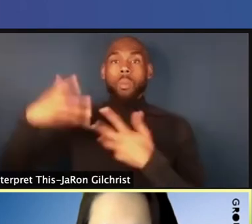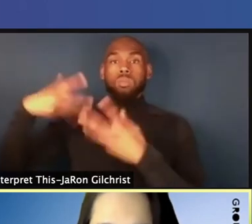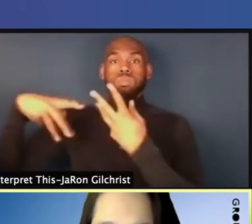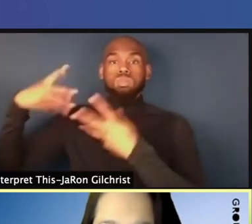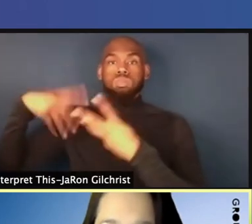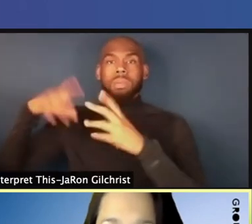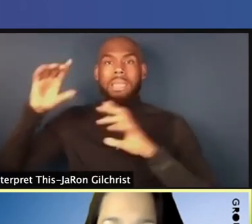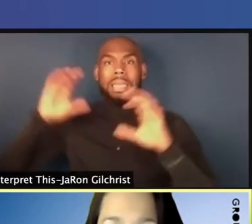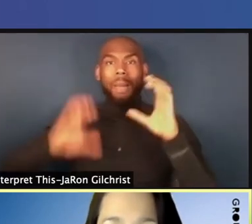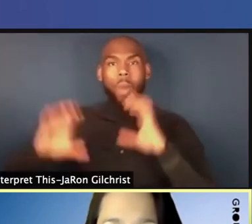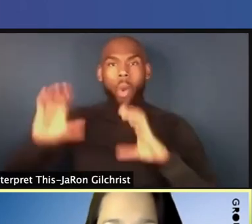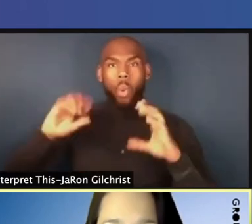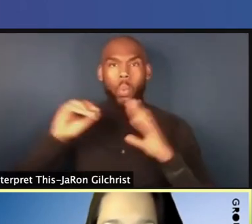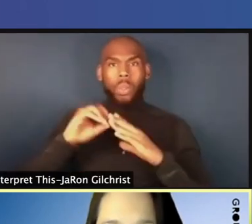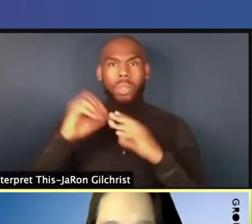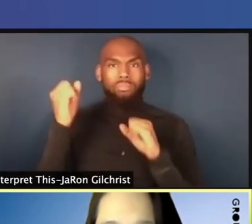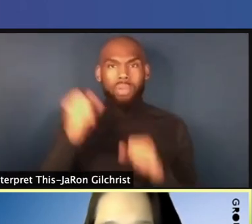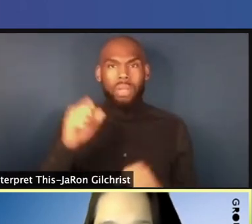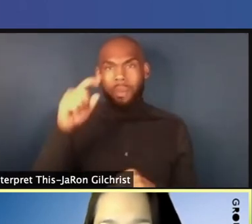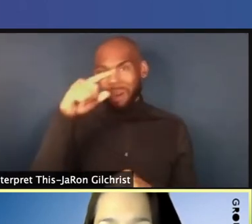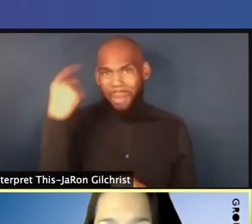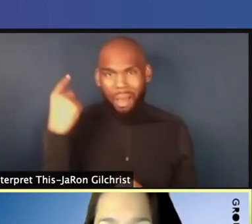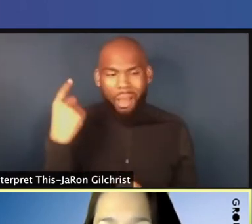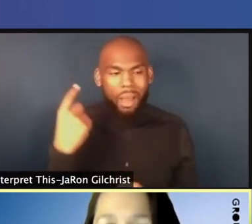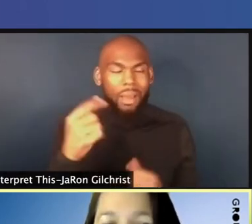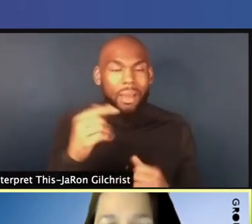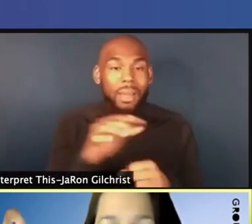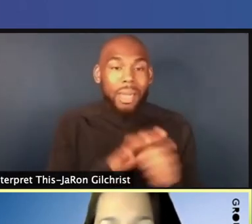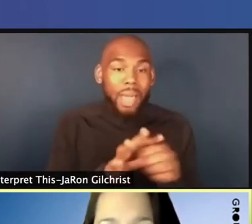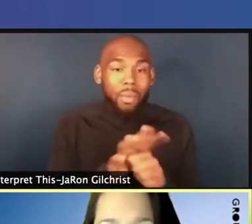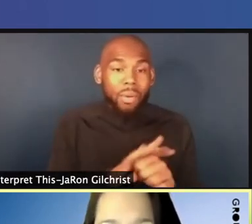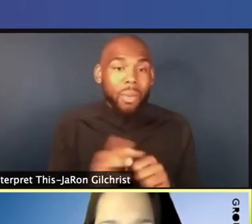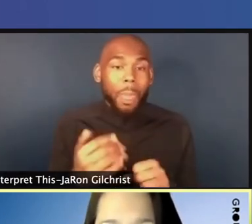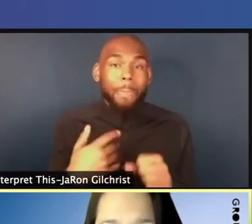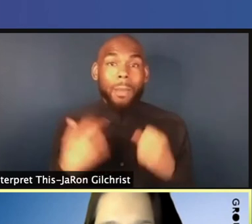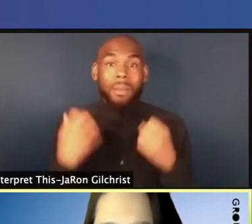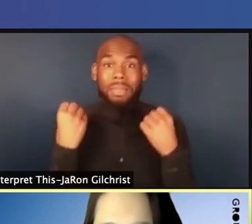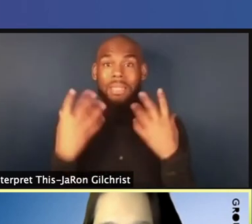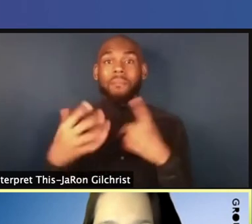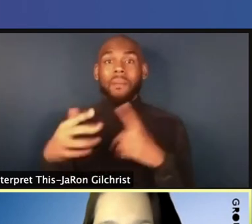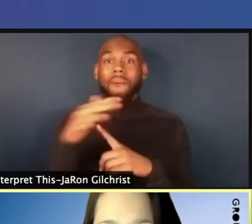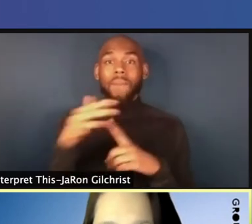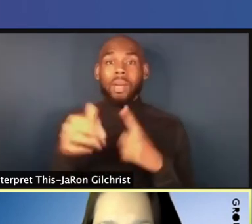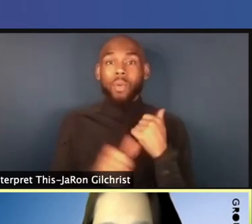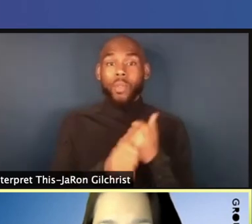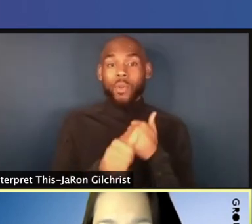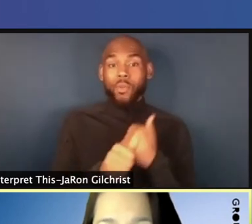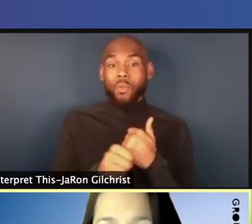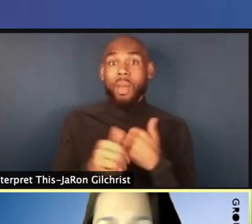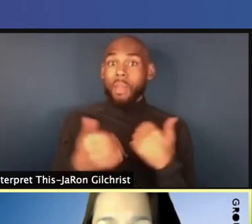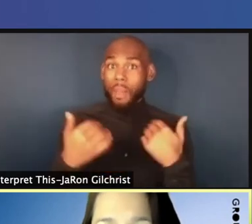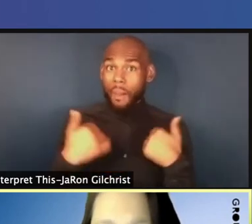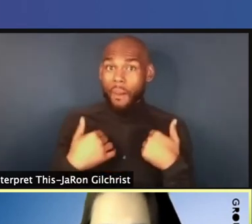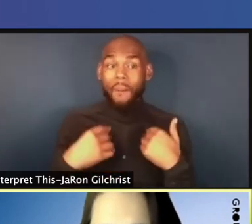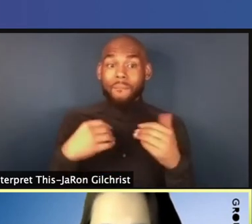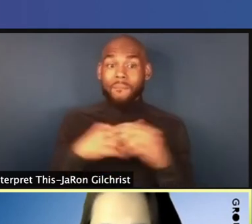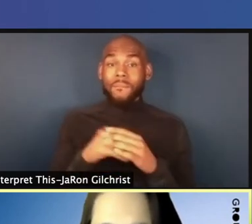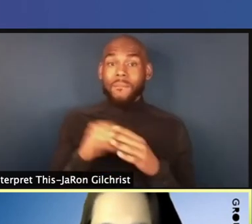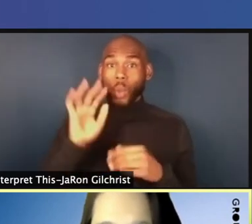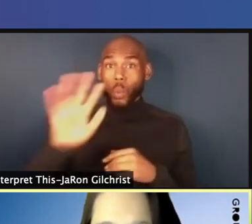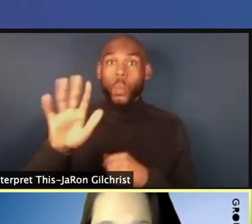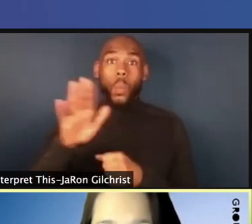neighborhoods, whatever, like there are different environmental threats and hazards that do exist in your